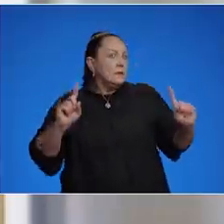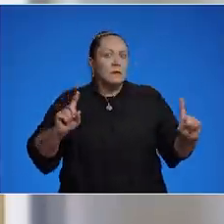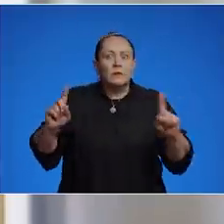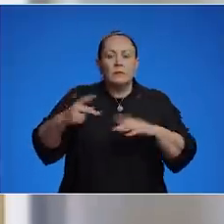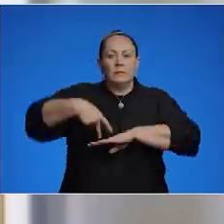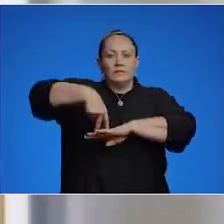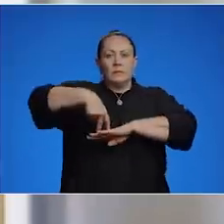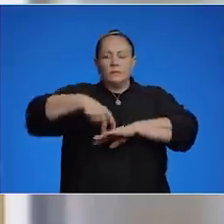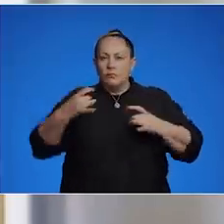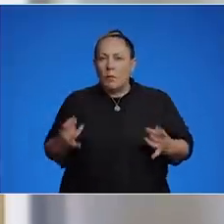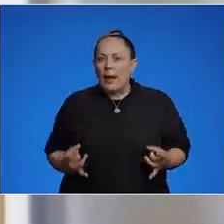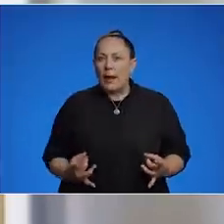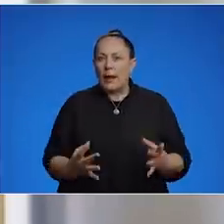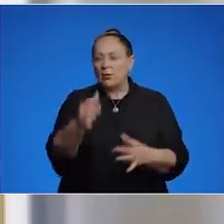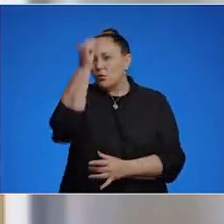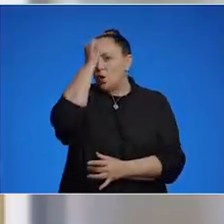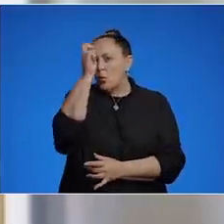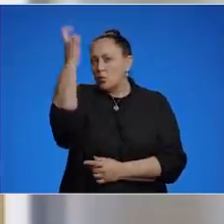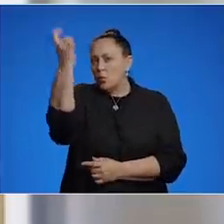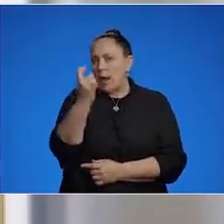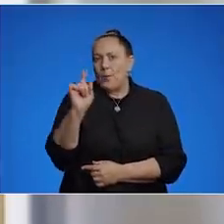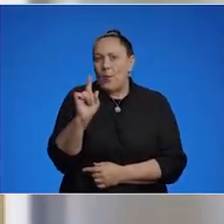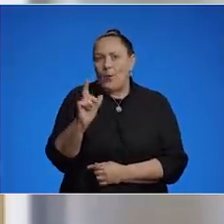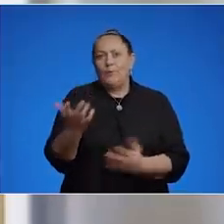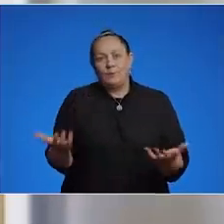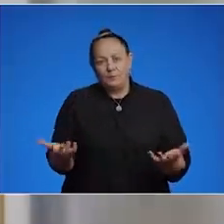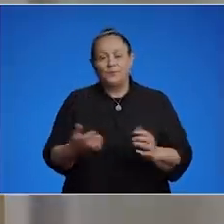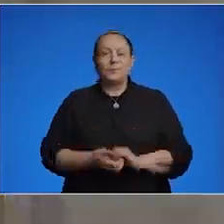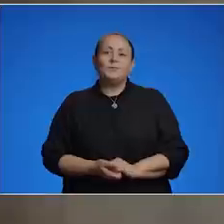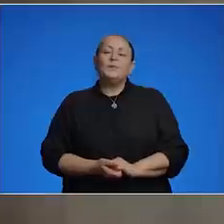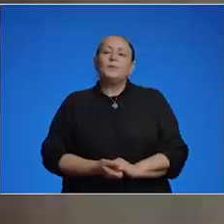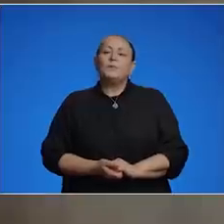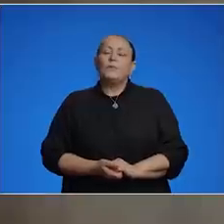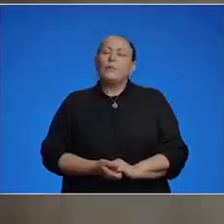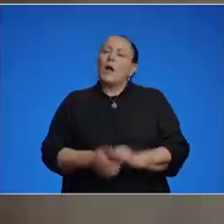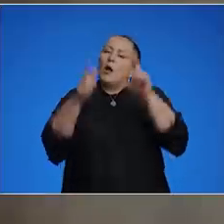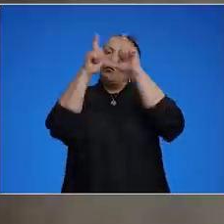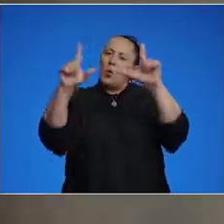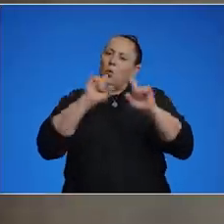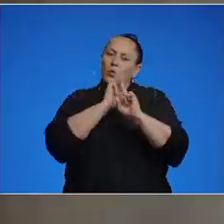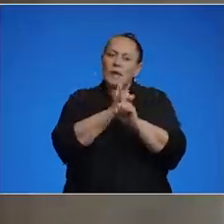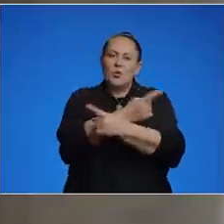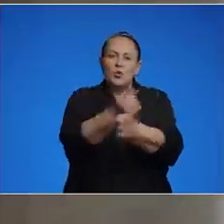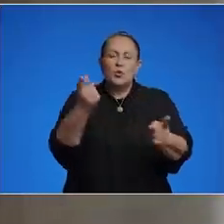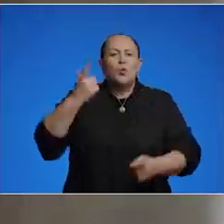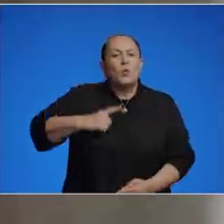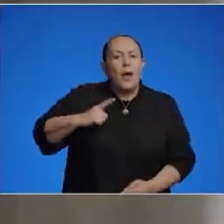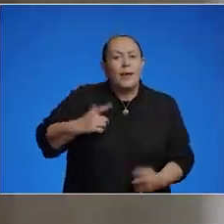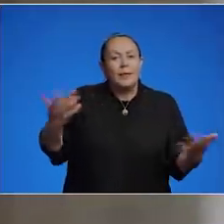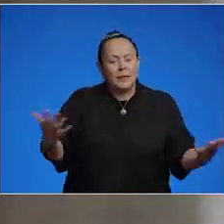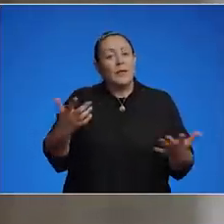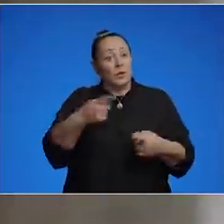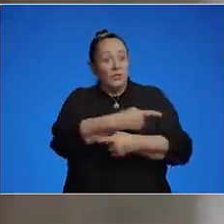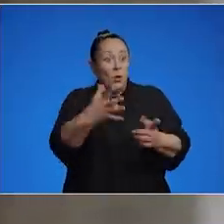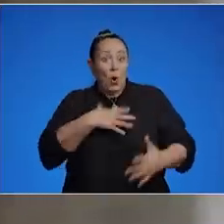to make them stand on edge so that they will be ready. Why does our Lord tell us these things? Is it